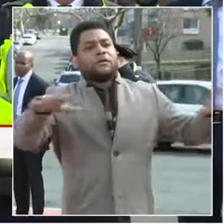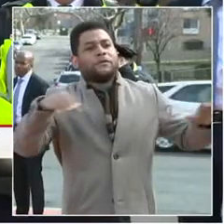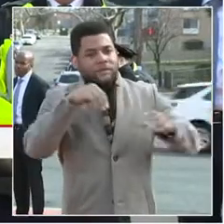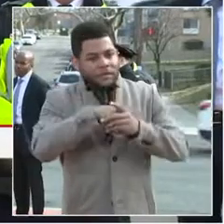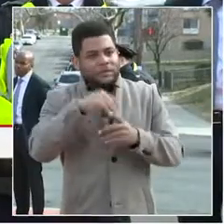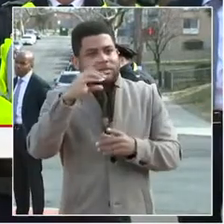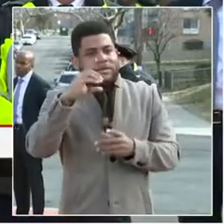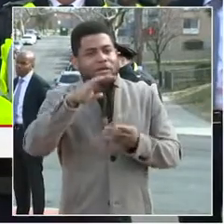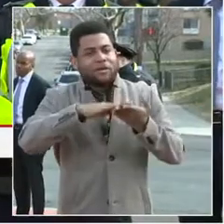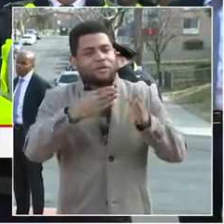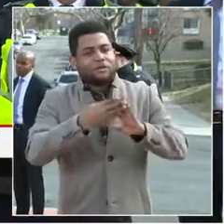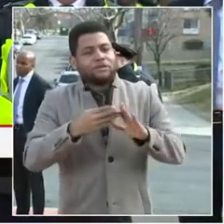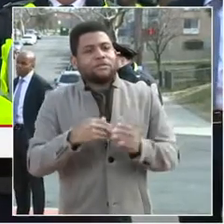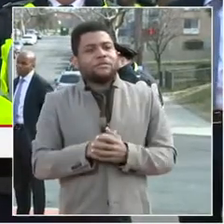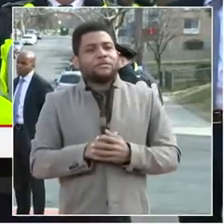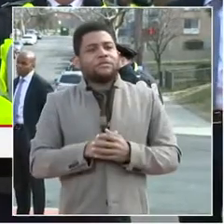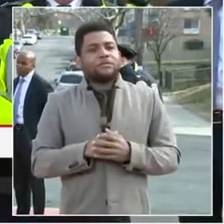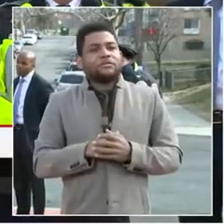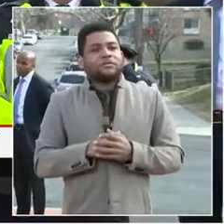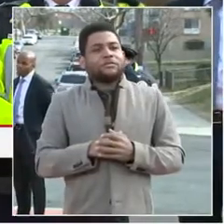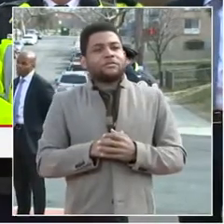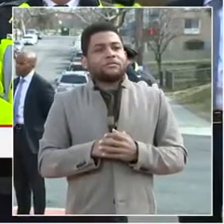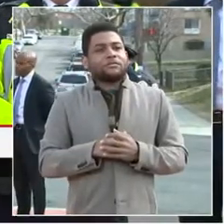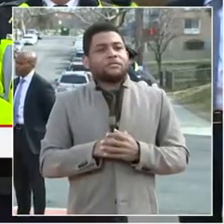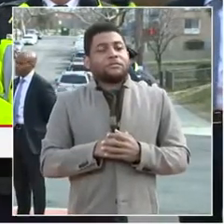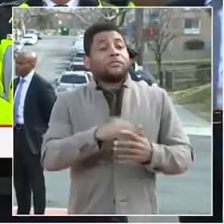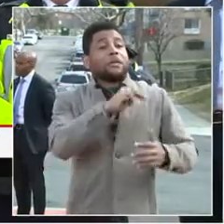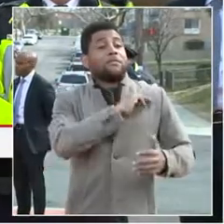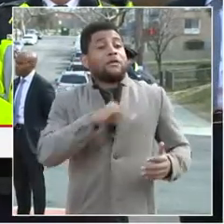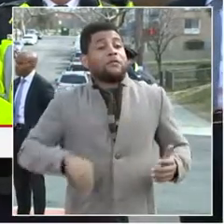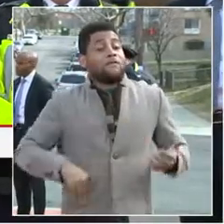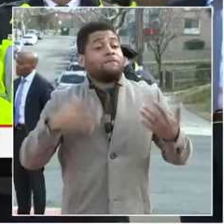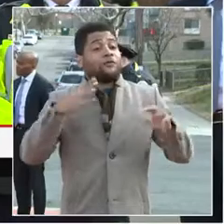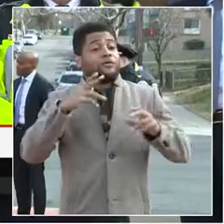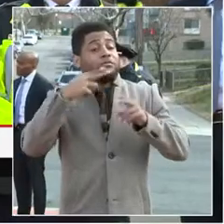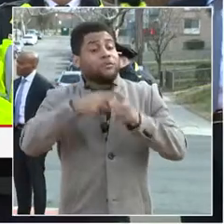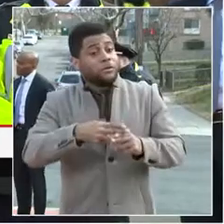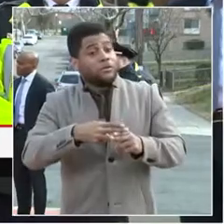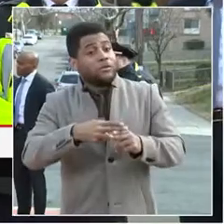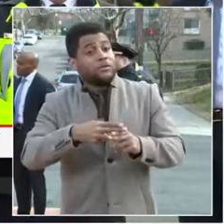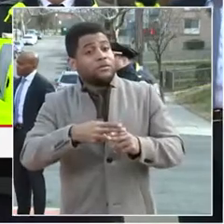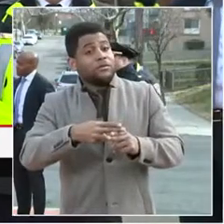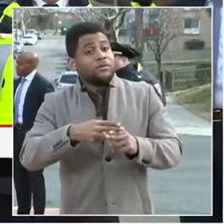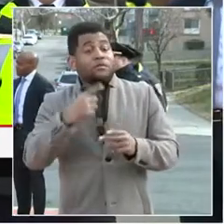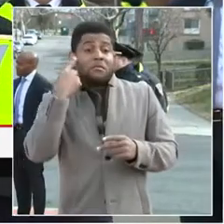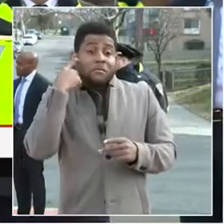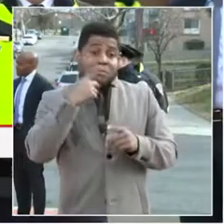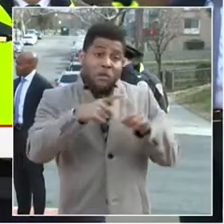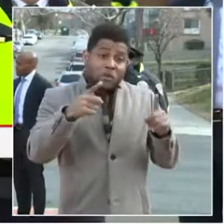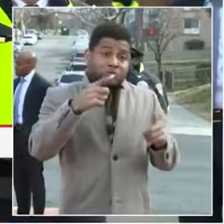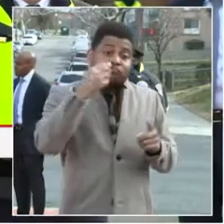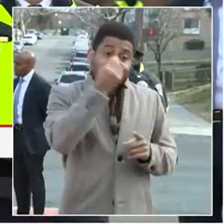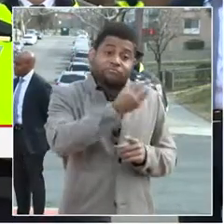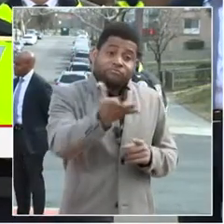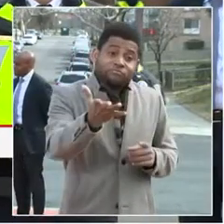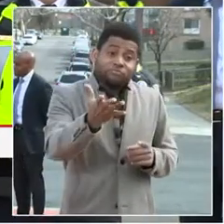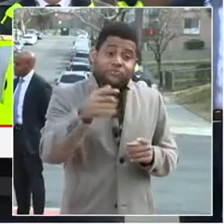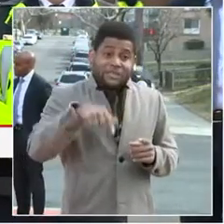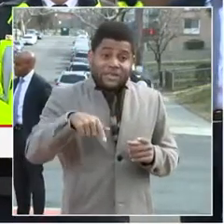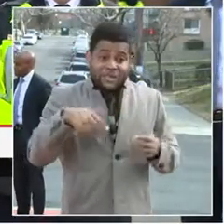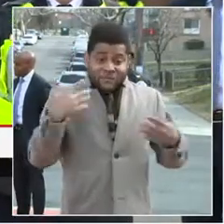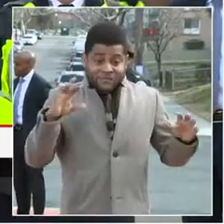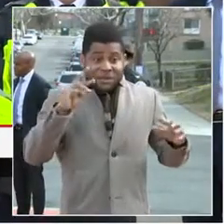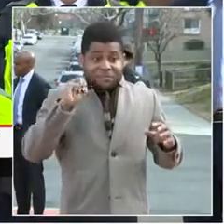mayor mentioned it, and Linda kind of touched on pieces of it, but again, this is not just an MPD thing. This is